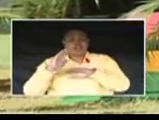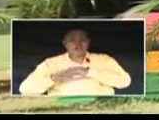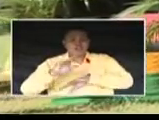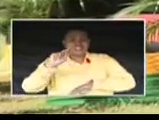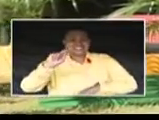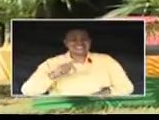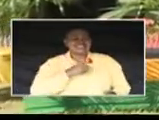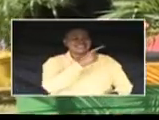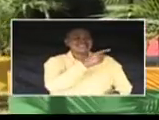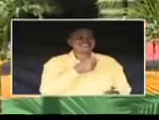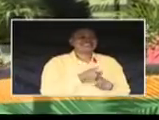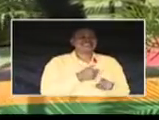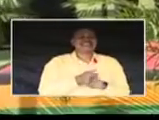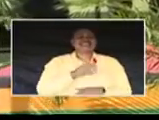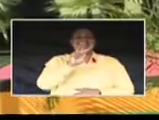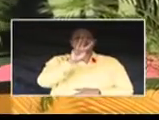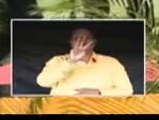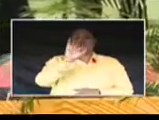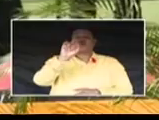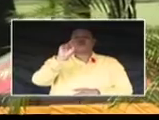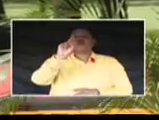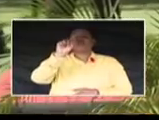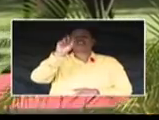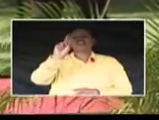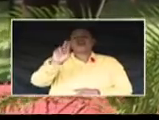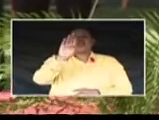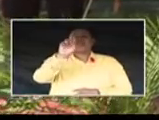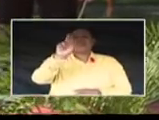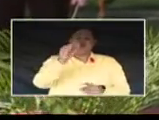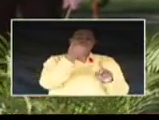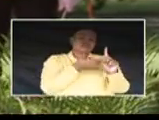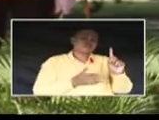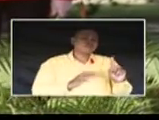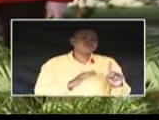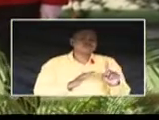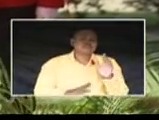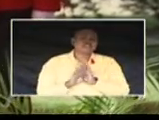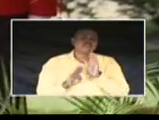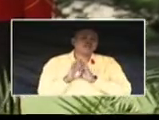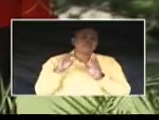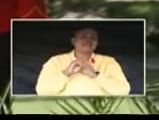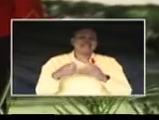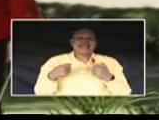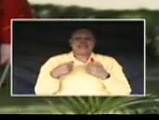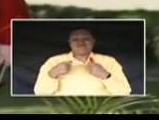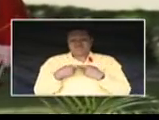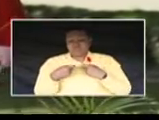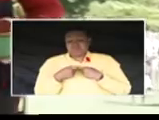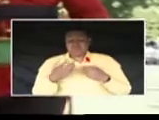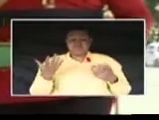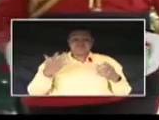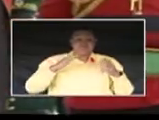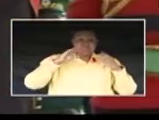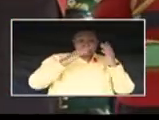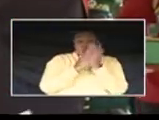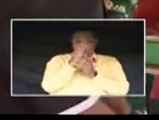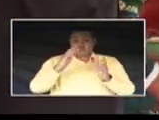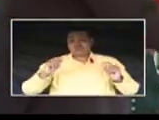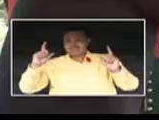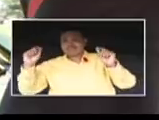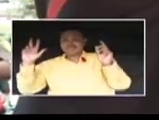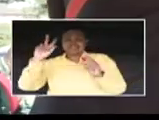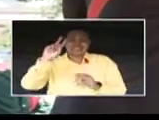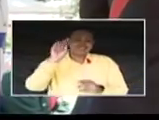Veteran broadcaster Winston Franklin Barnes has played a major role in the development of electronic media and its